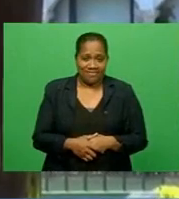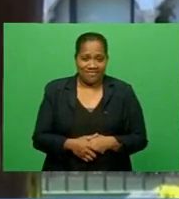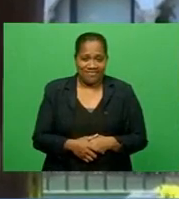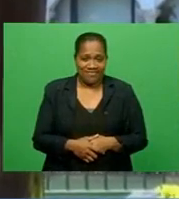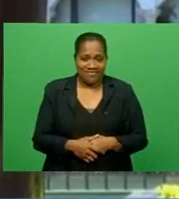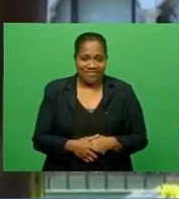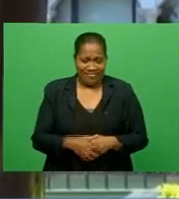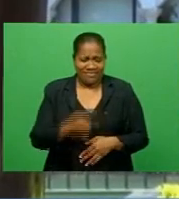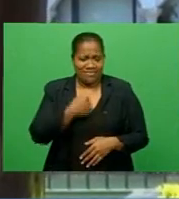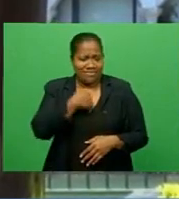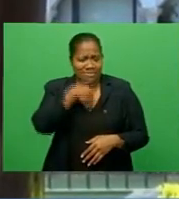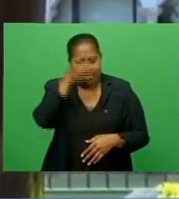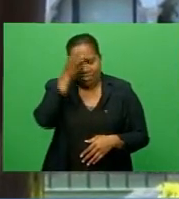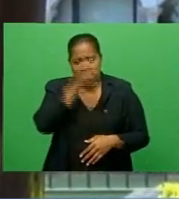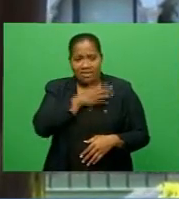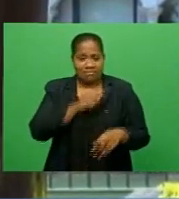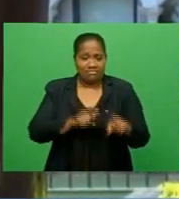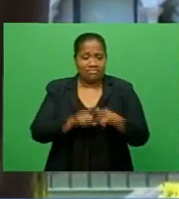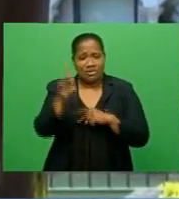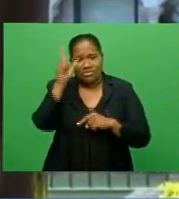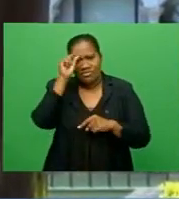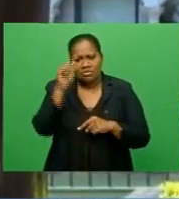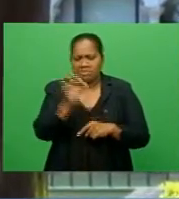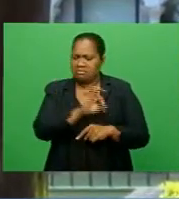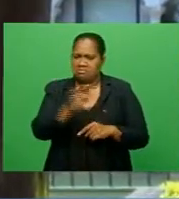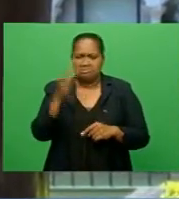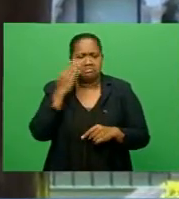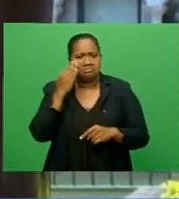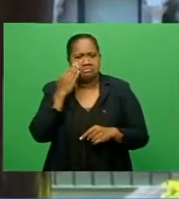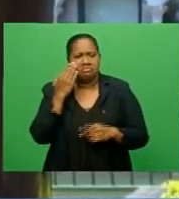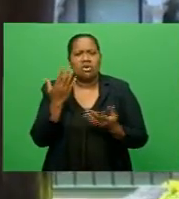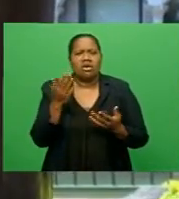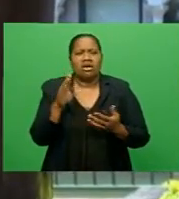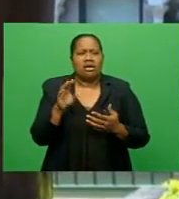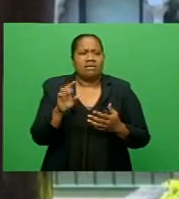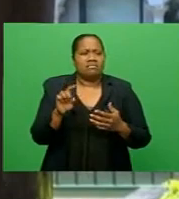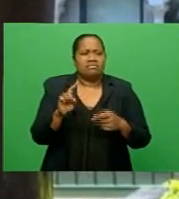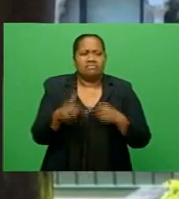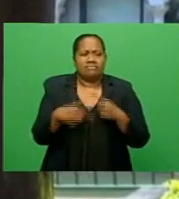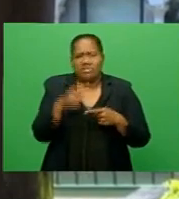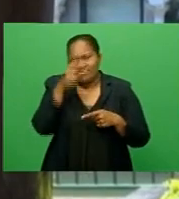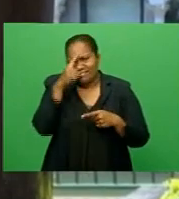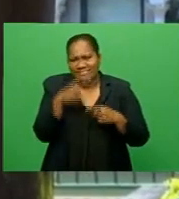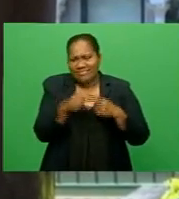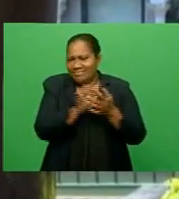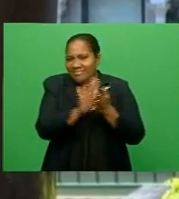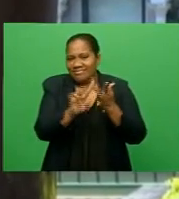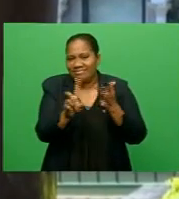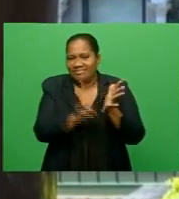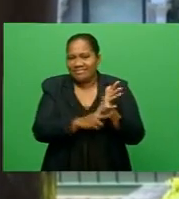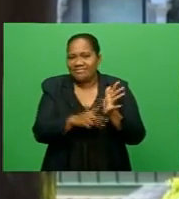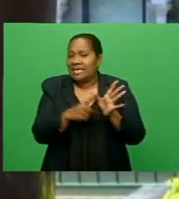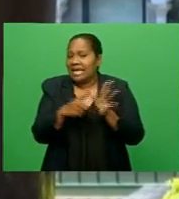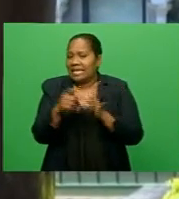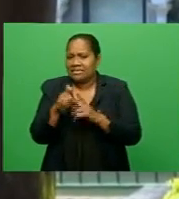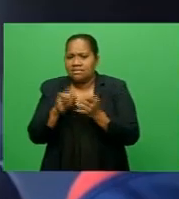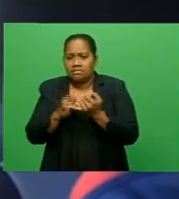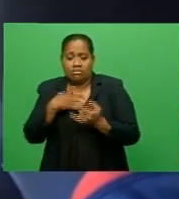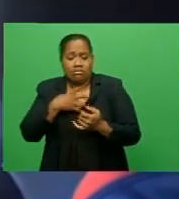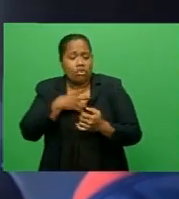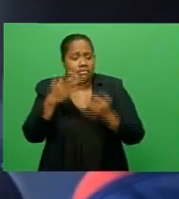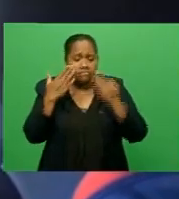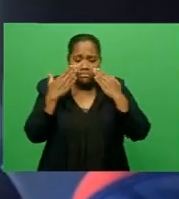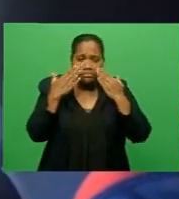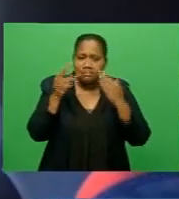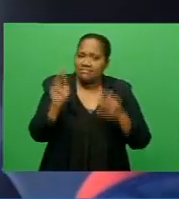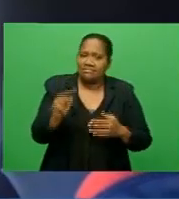I believe most Fijians are not aware of the symptoms of HIV and AIDS, and more awareness is needed. I